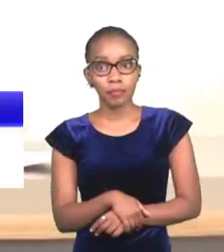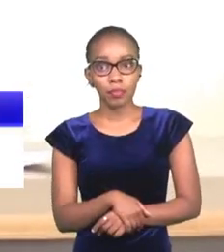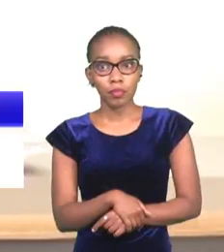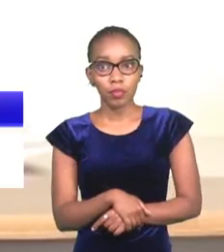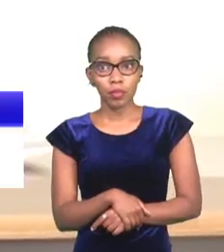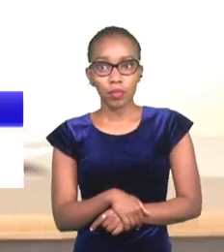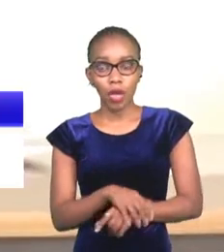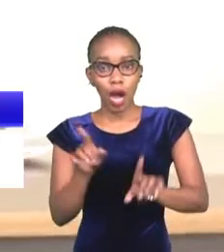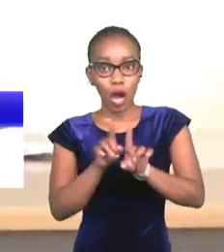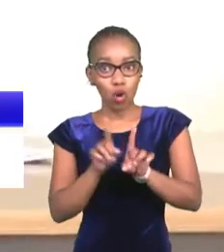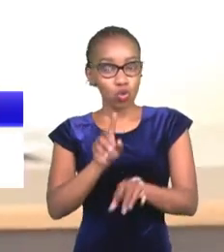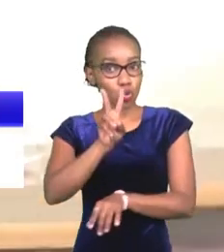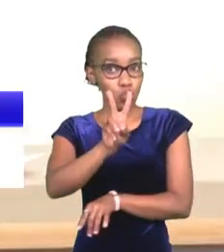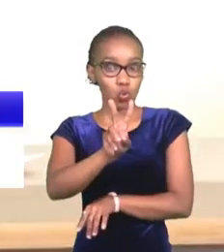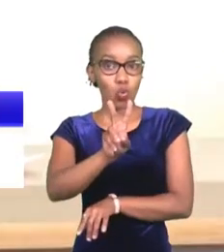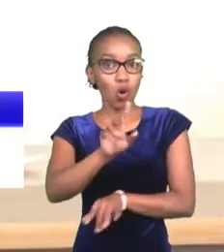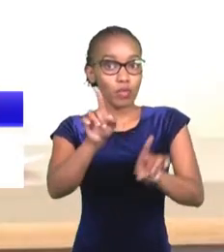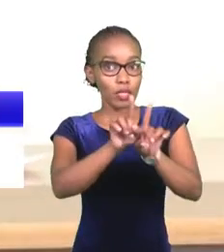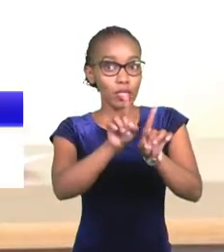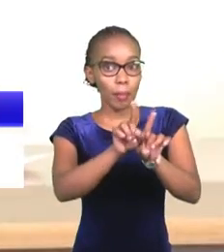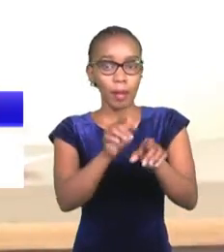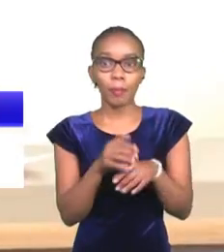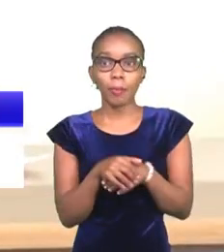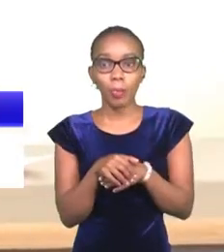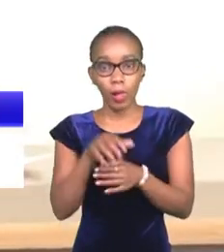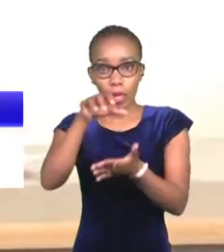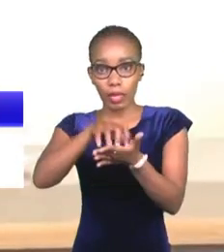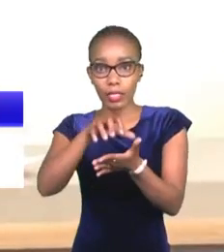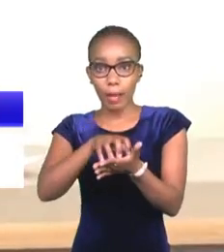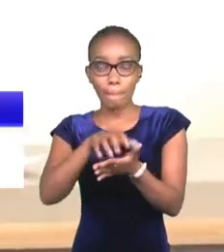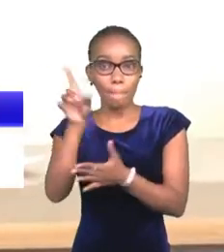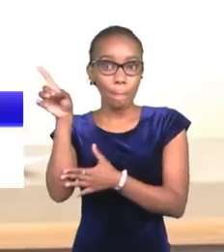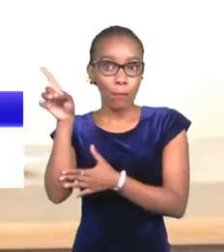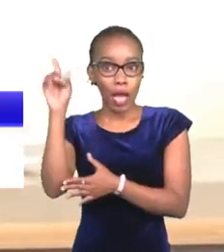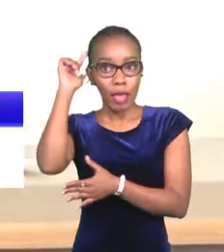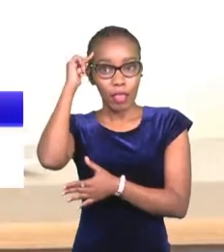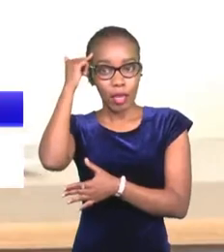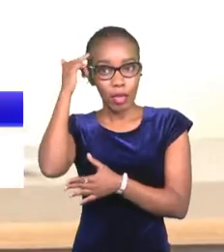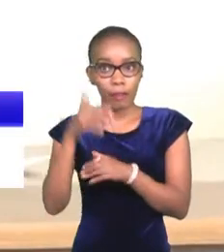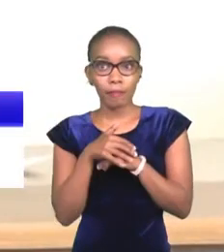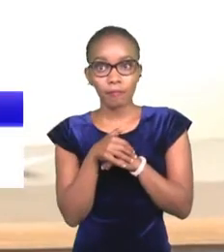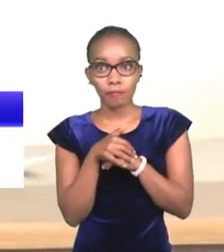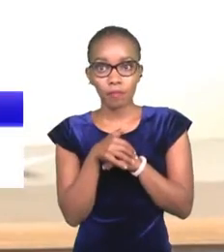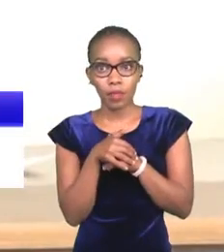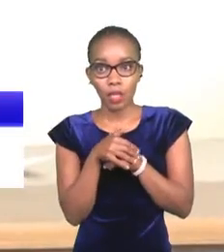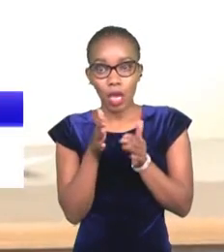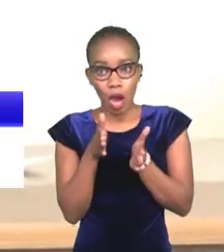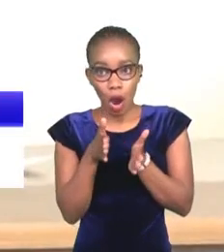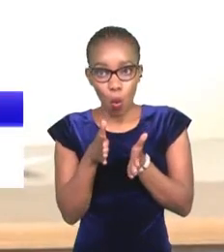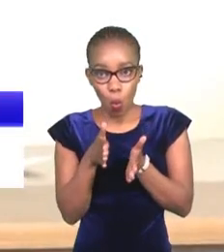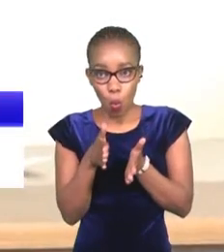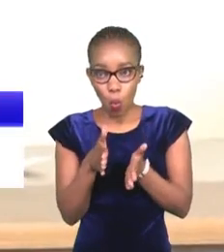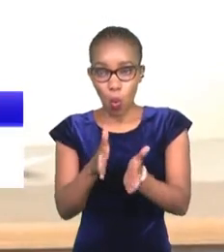plus two sureties of the same amount. So bearing all the circumstances of this case, I think one way of disposing of a